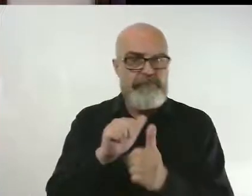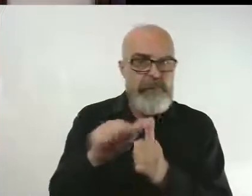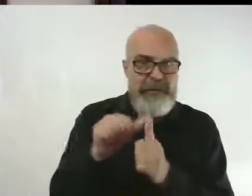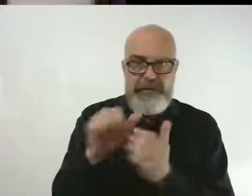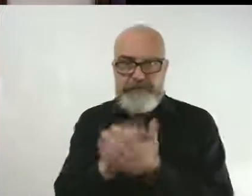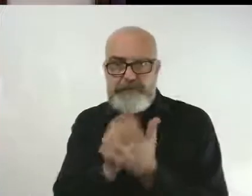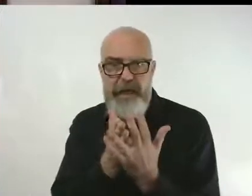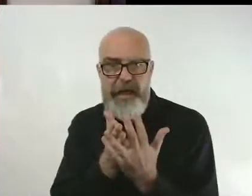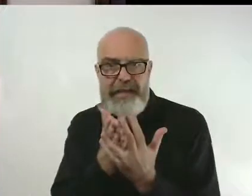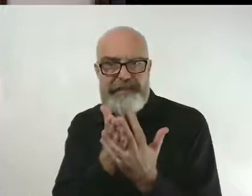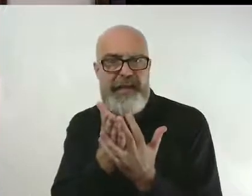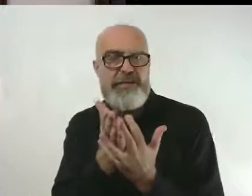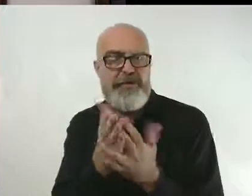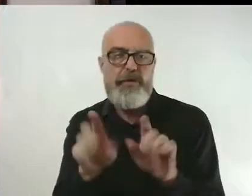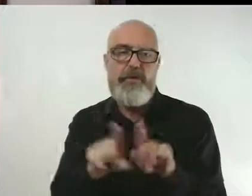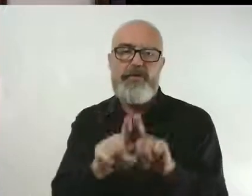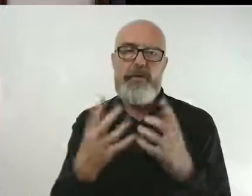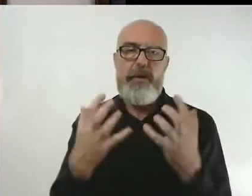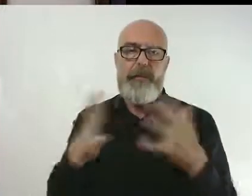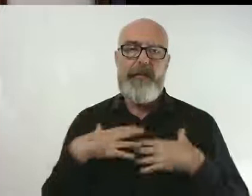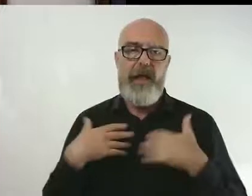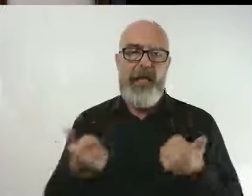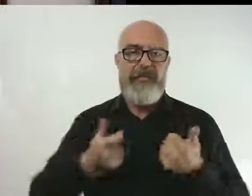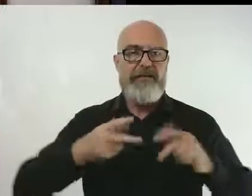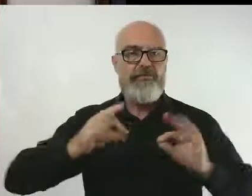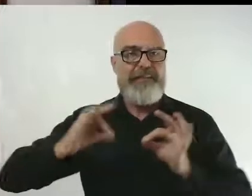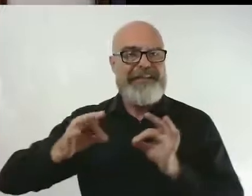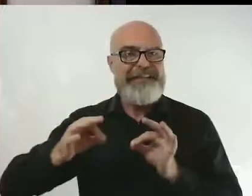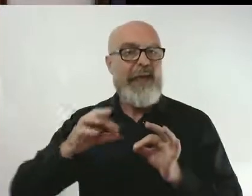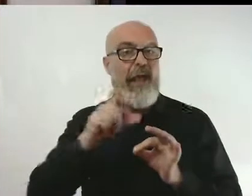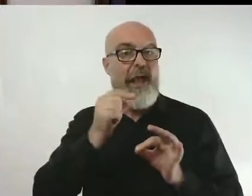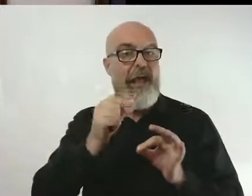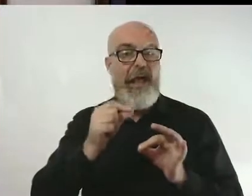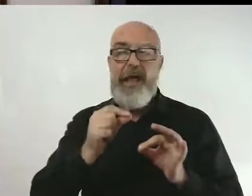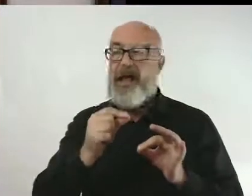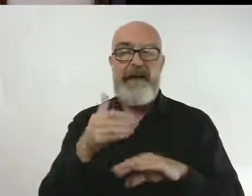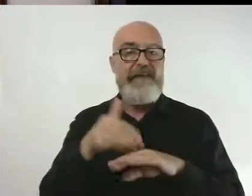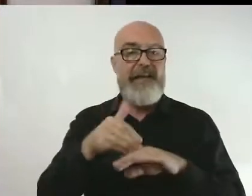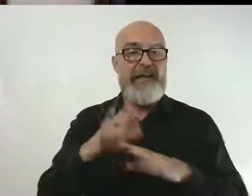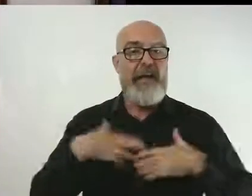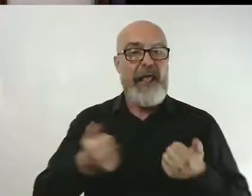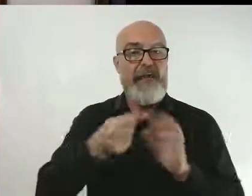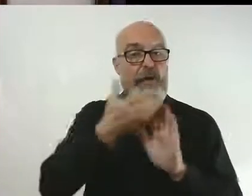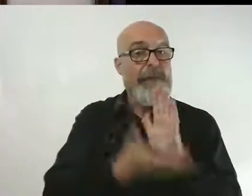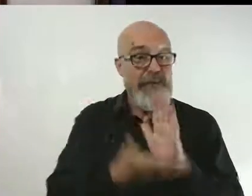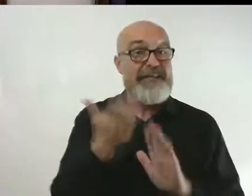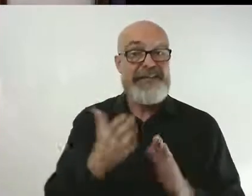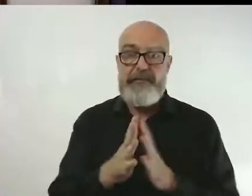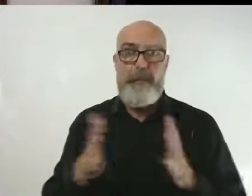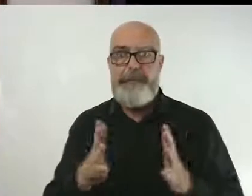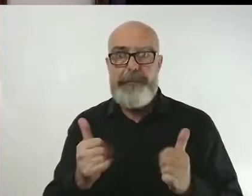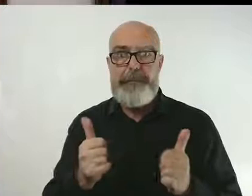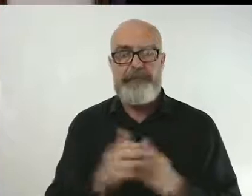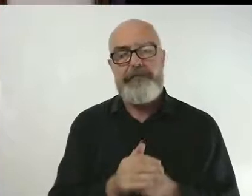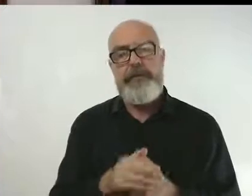the development of appropriate interventions and public health strategies that can have significant health policy